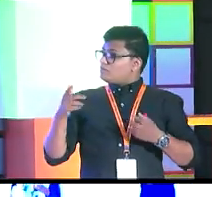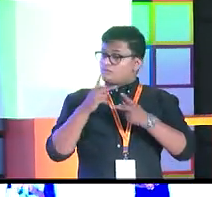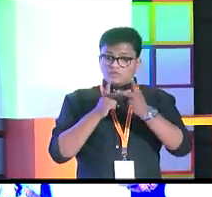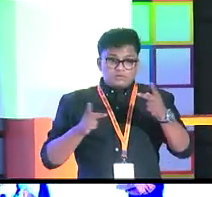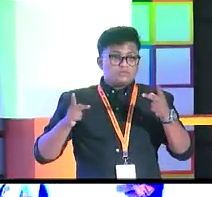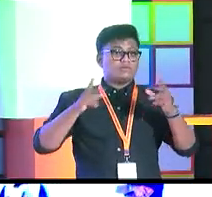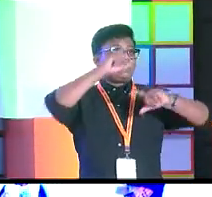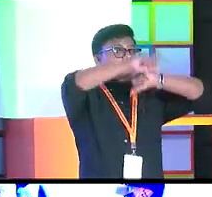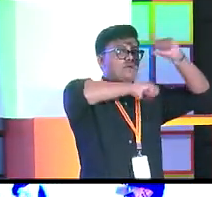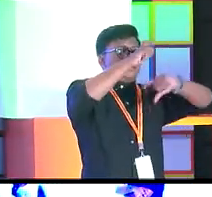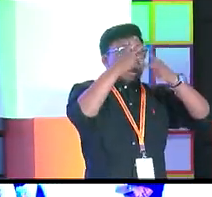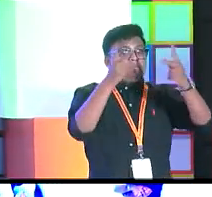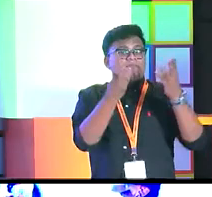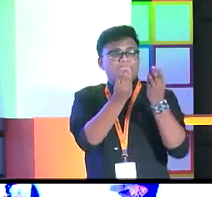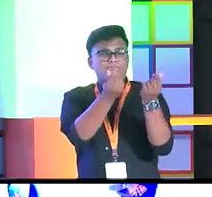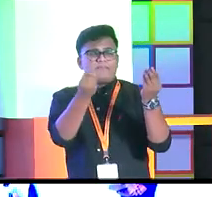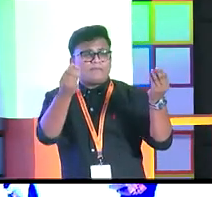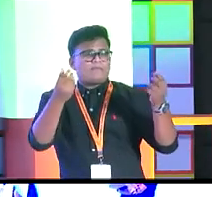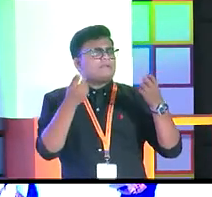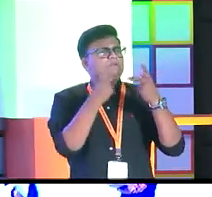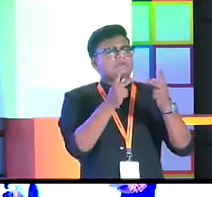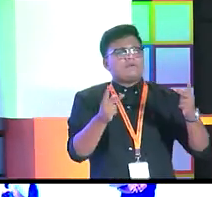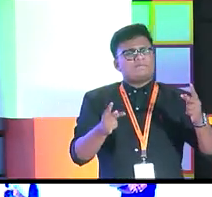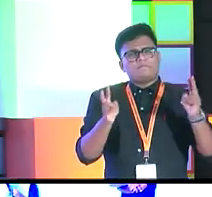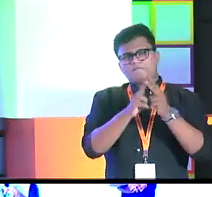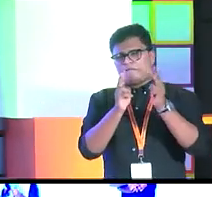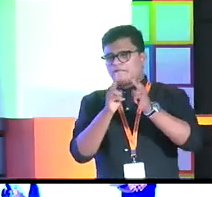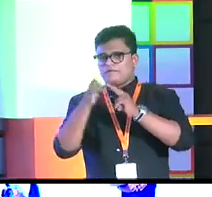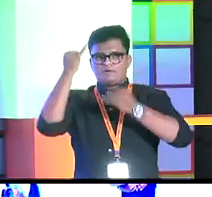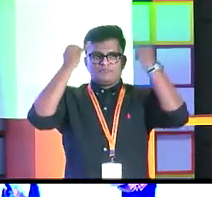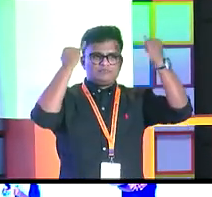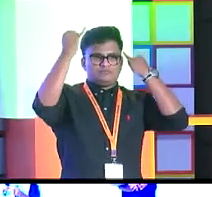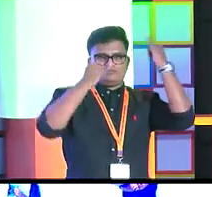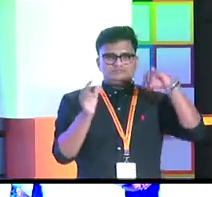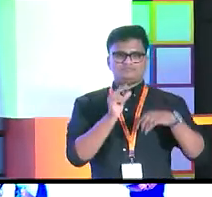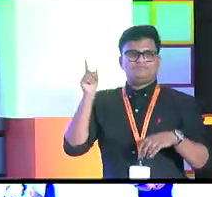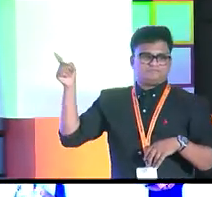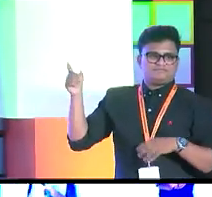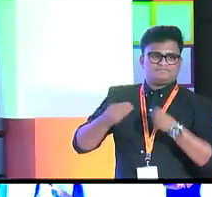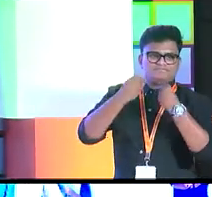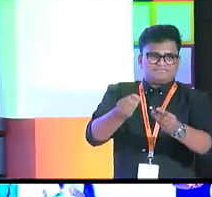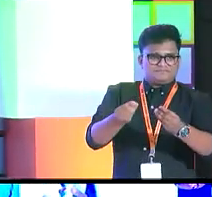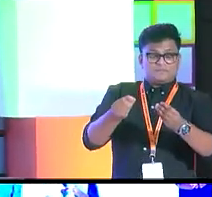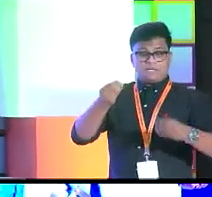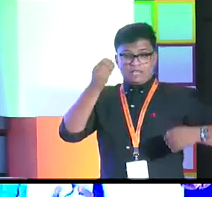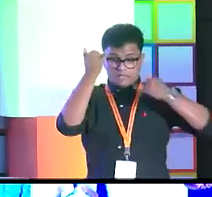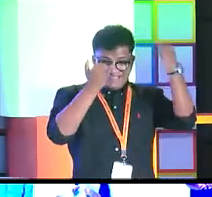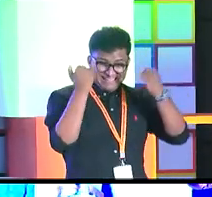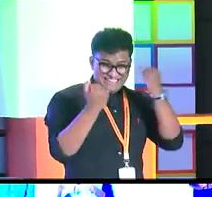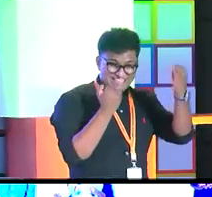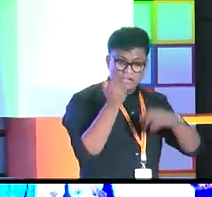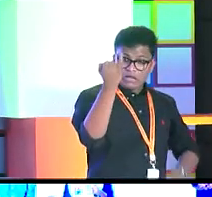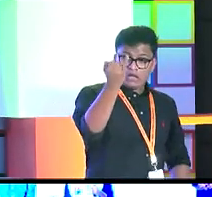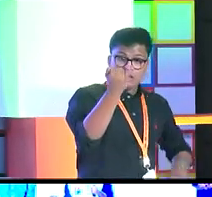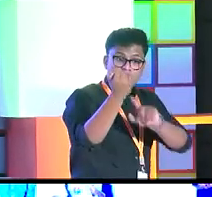options, which he provides various amazing, very, very creative gifts for corporates. And he ensures that he sources these gifts from persons